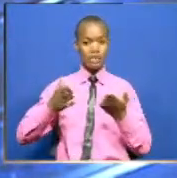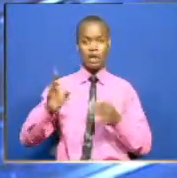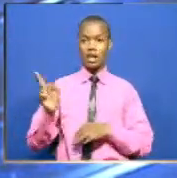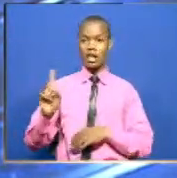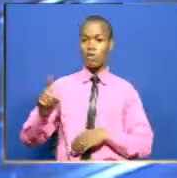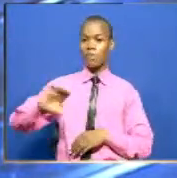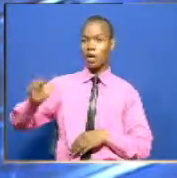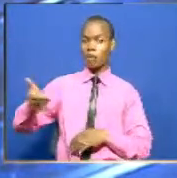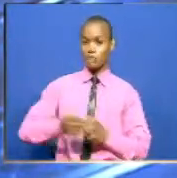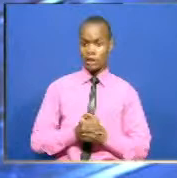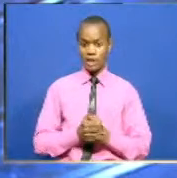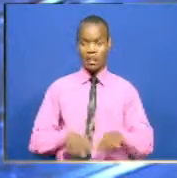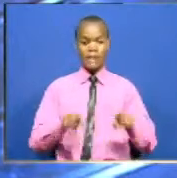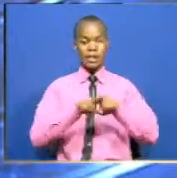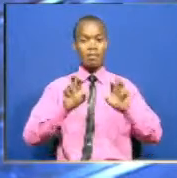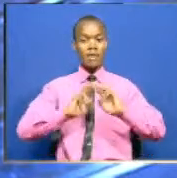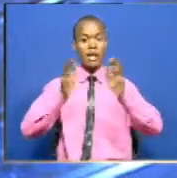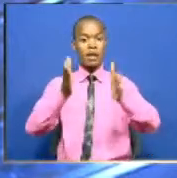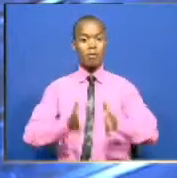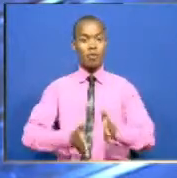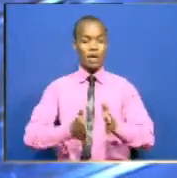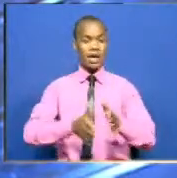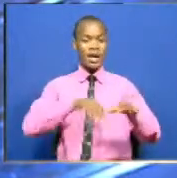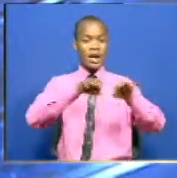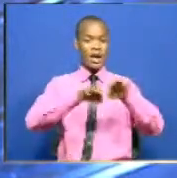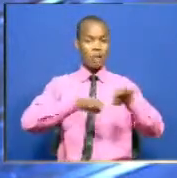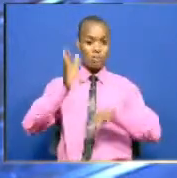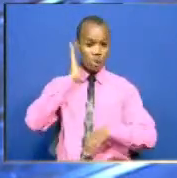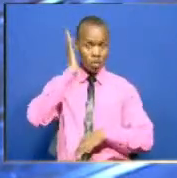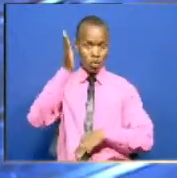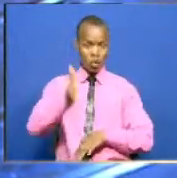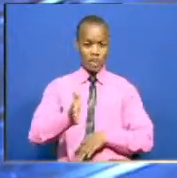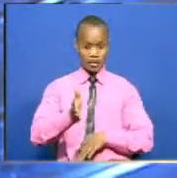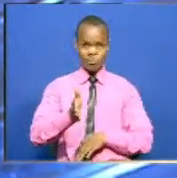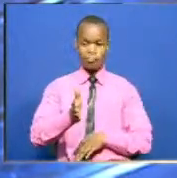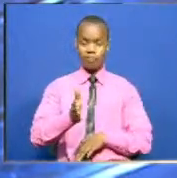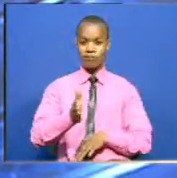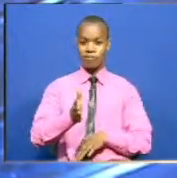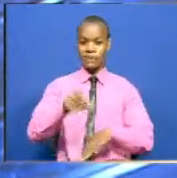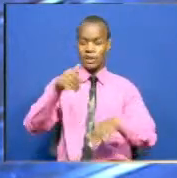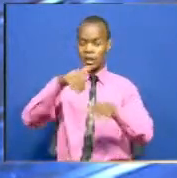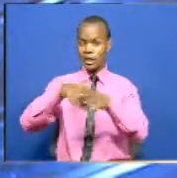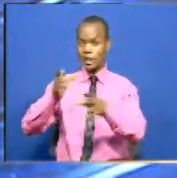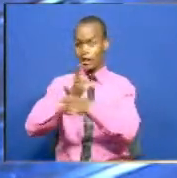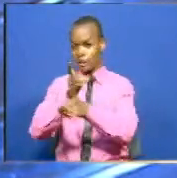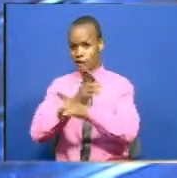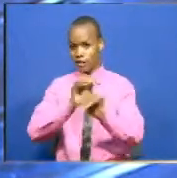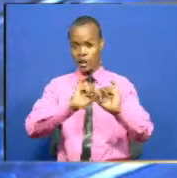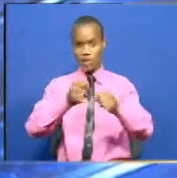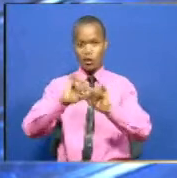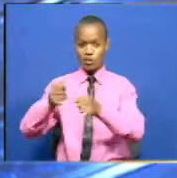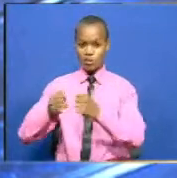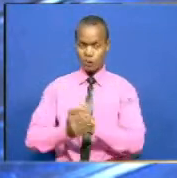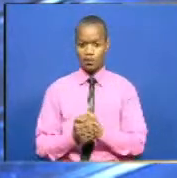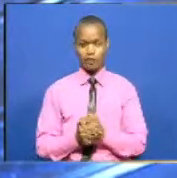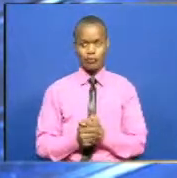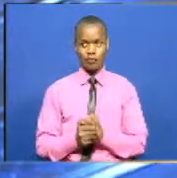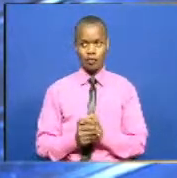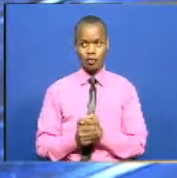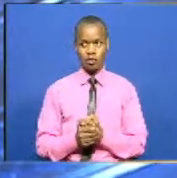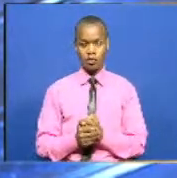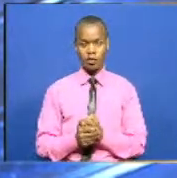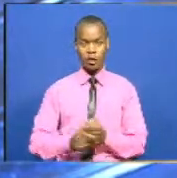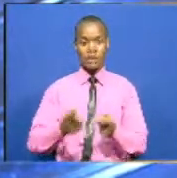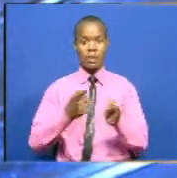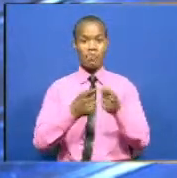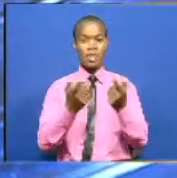Muchuma will be giving us more details on that in our subsequent bulletins. But let us take you back